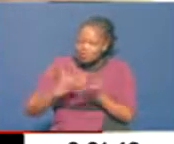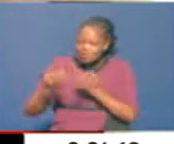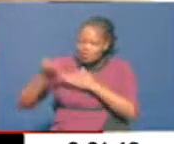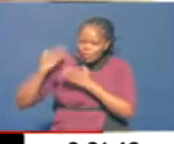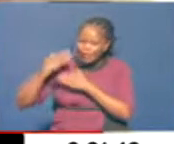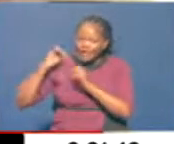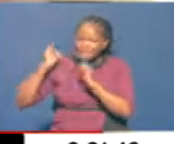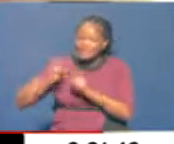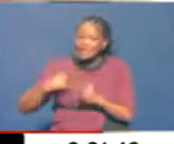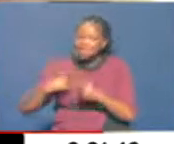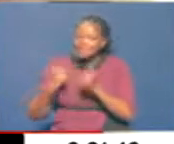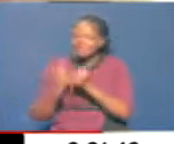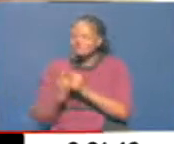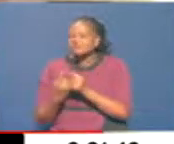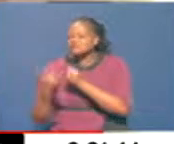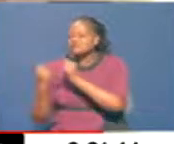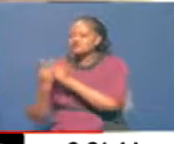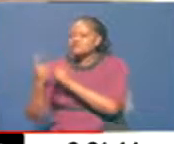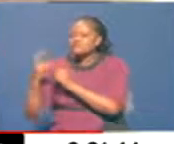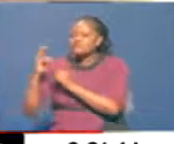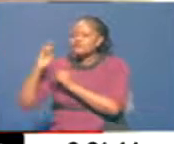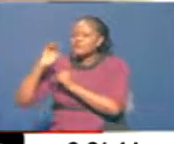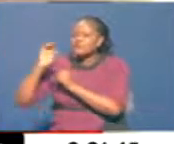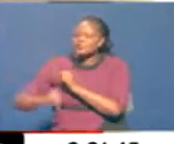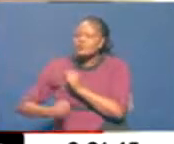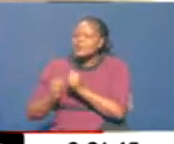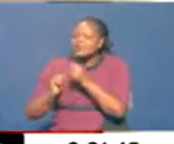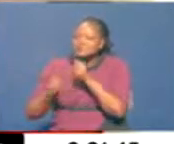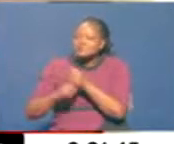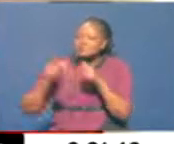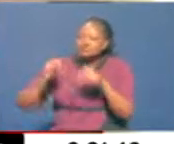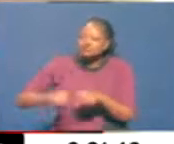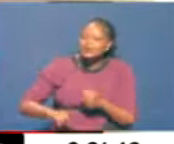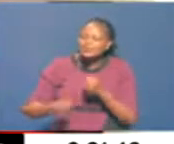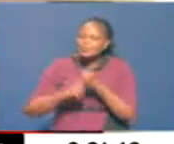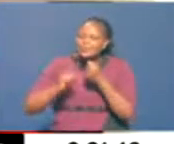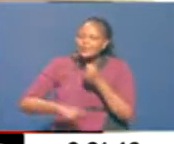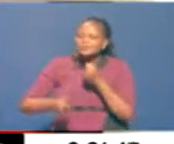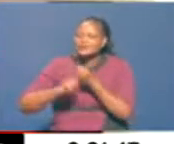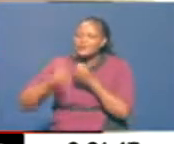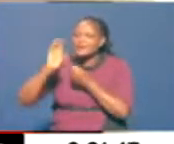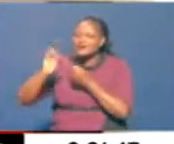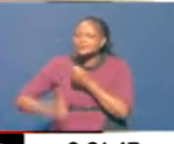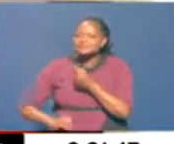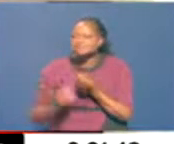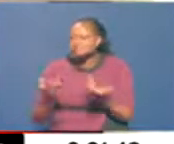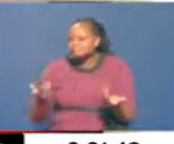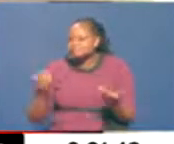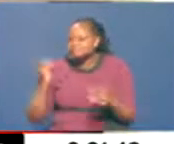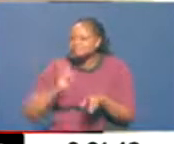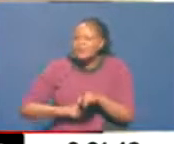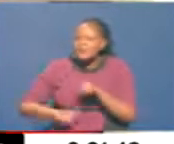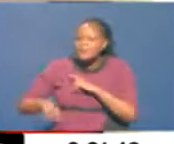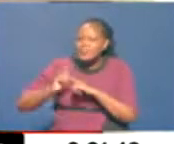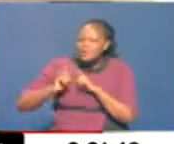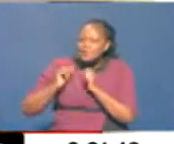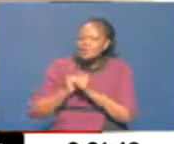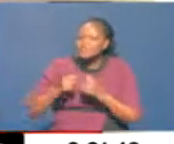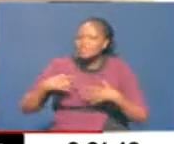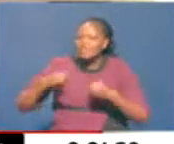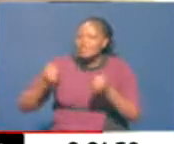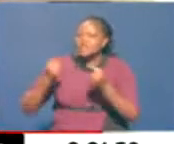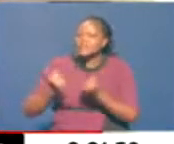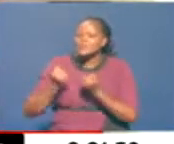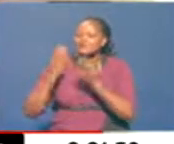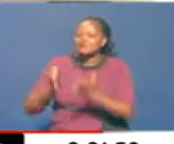at 11-12%, maybe even 16. Today we're at 6.6%. And when we discuss with the health providers, when we talk